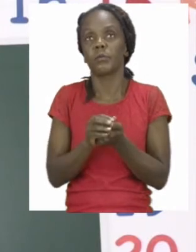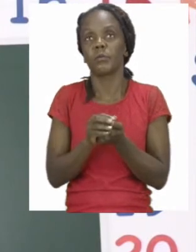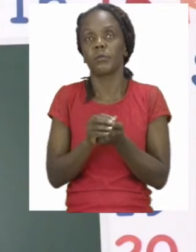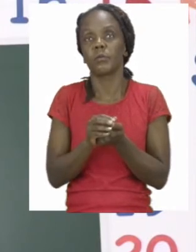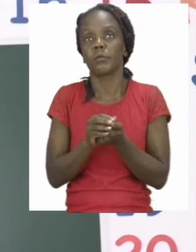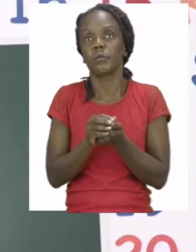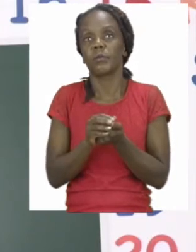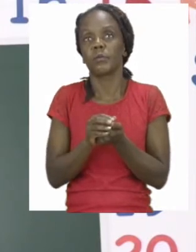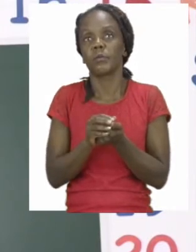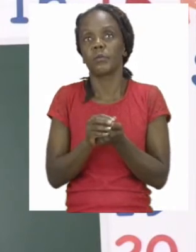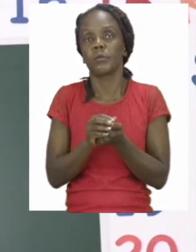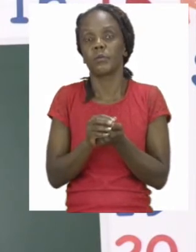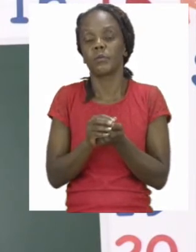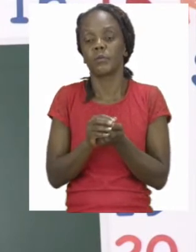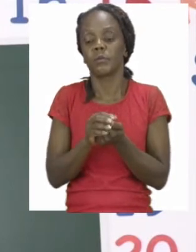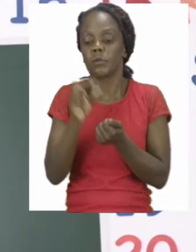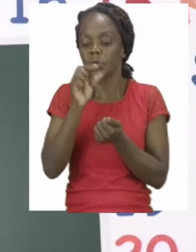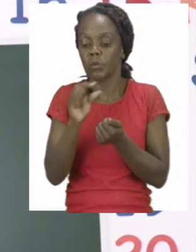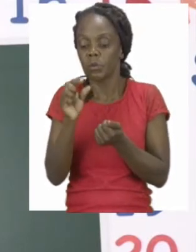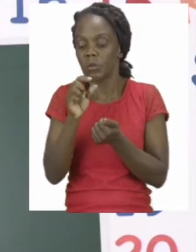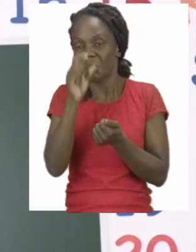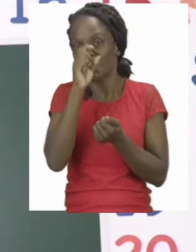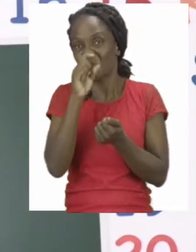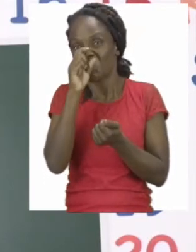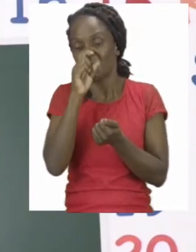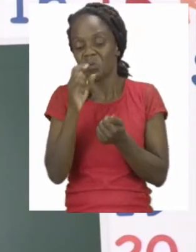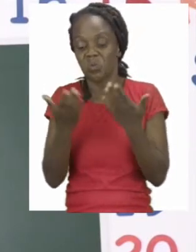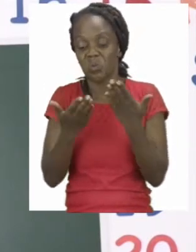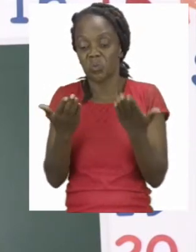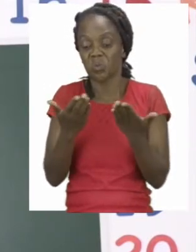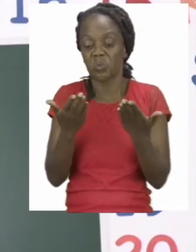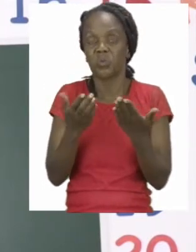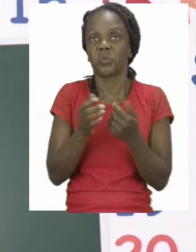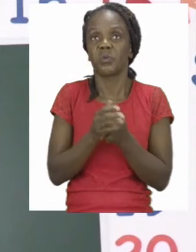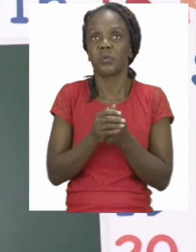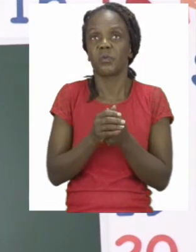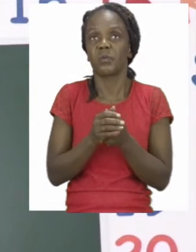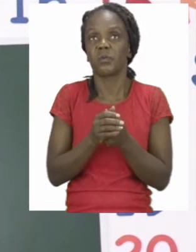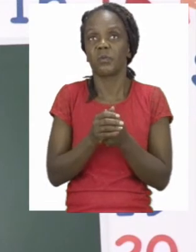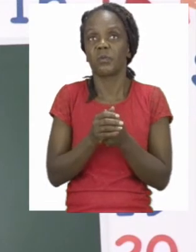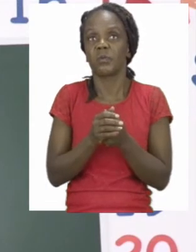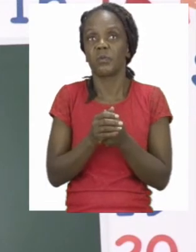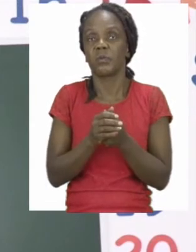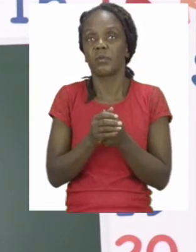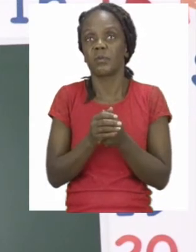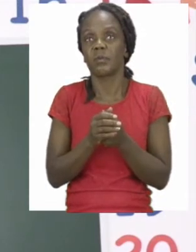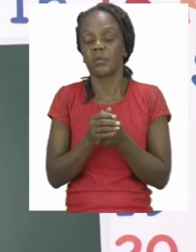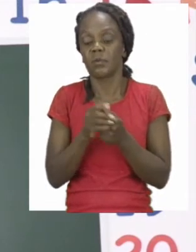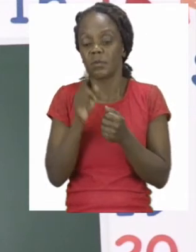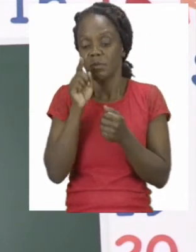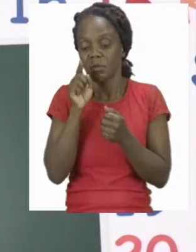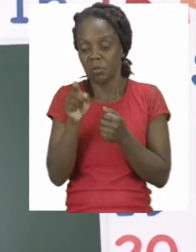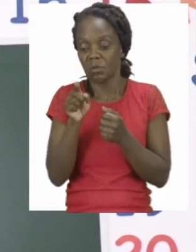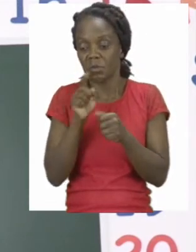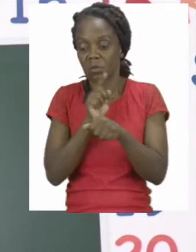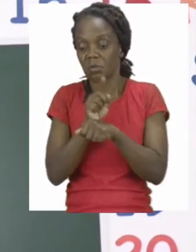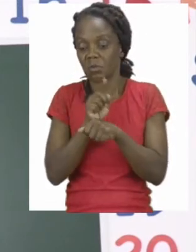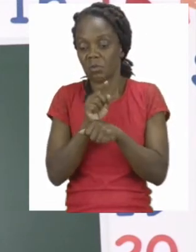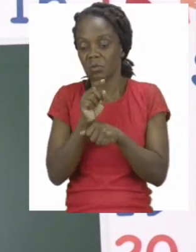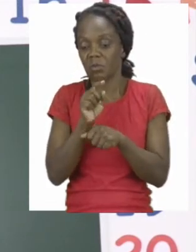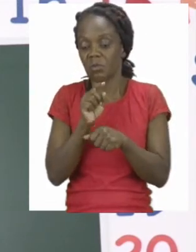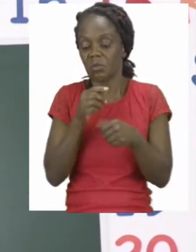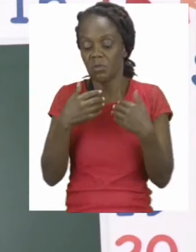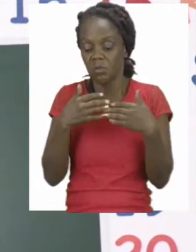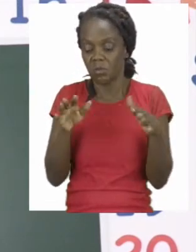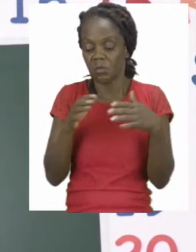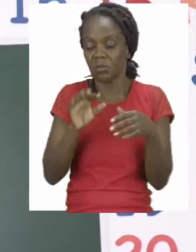for the word sister. This one starts with a f, so that is not the correct